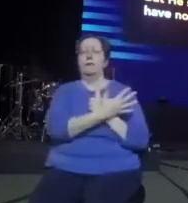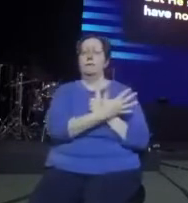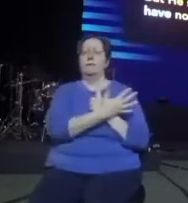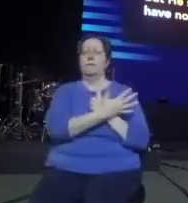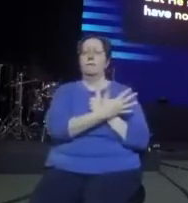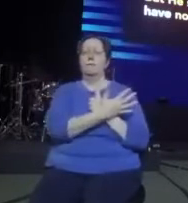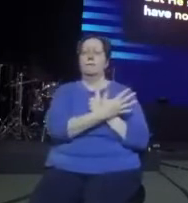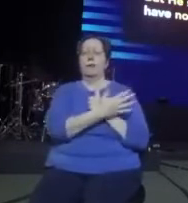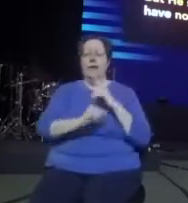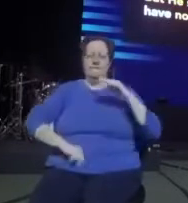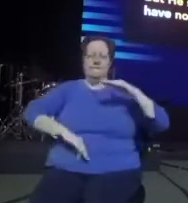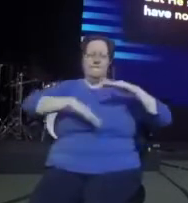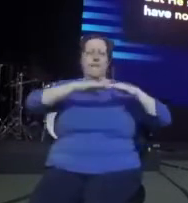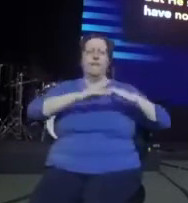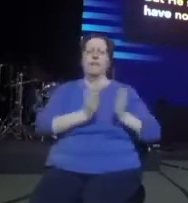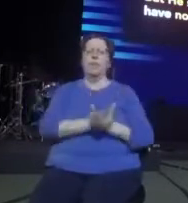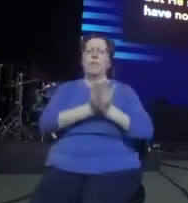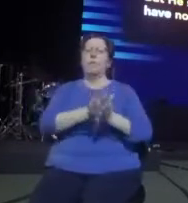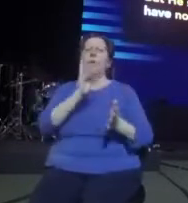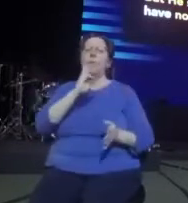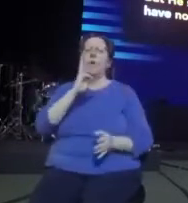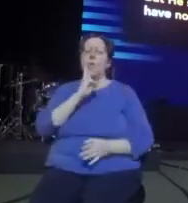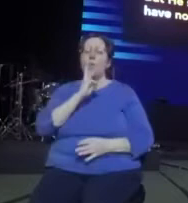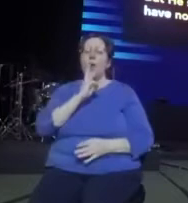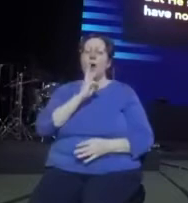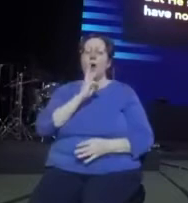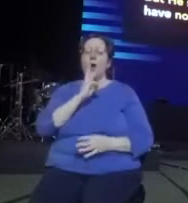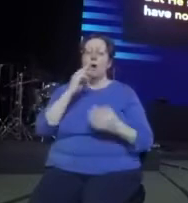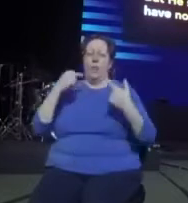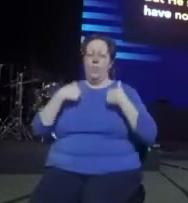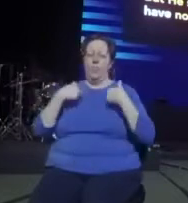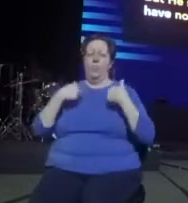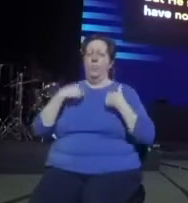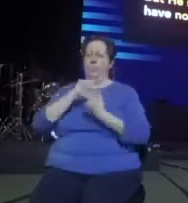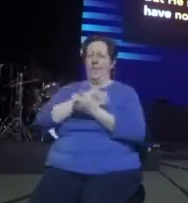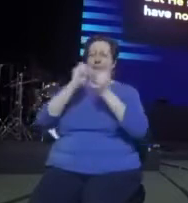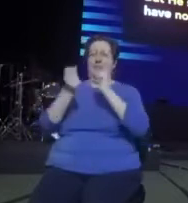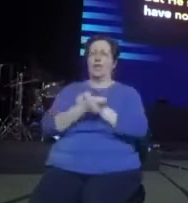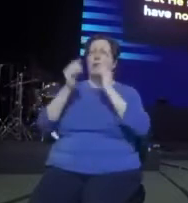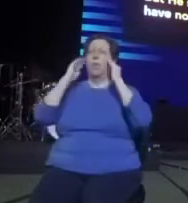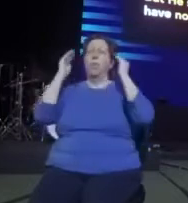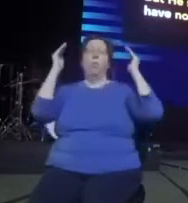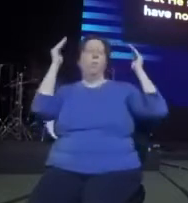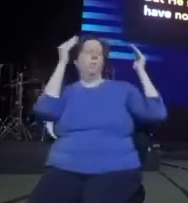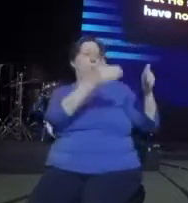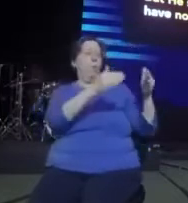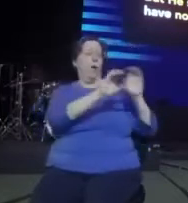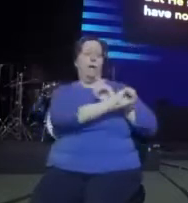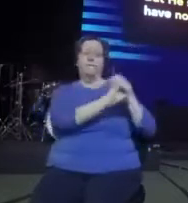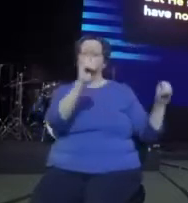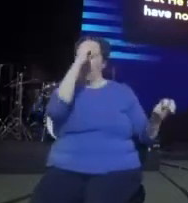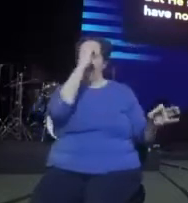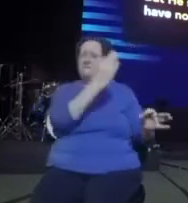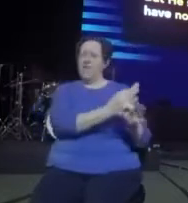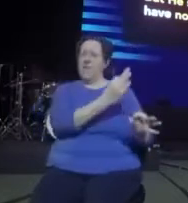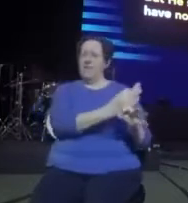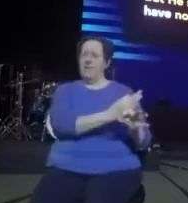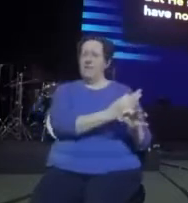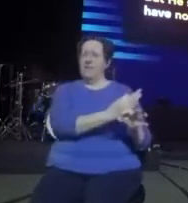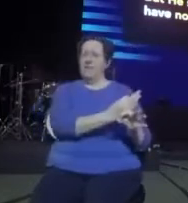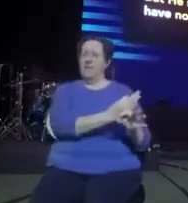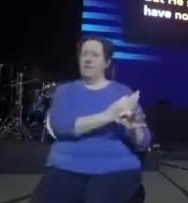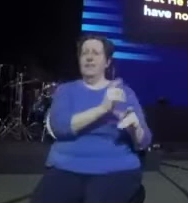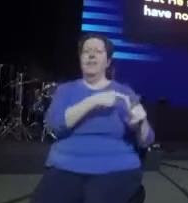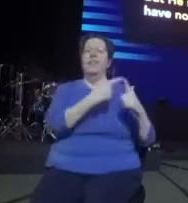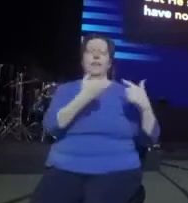boat, actually took them and put them somewhere. You know what it put them? In a place of no faith. When you're in no faith, you're